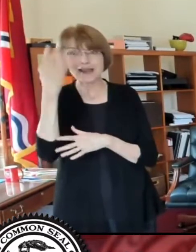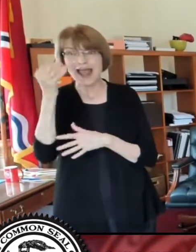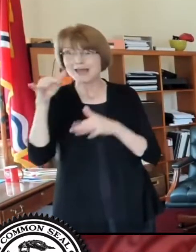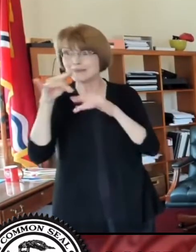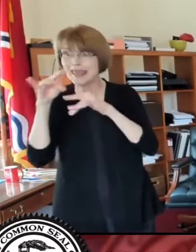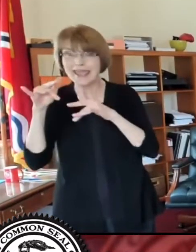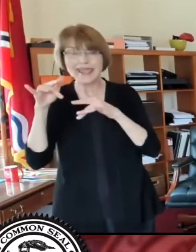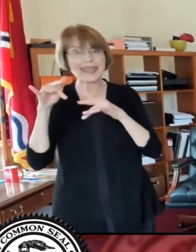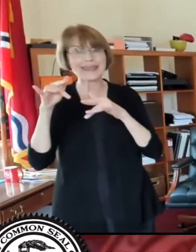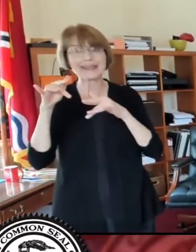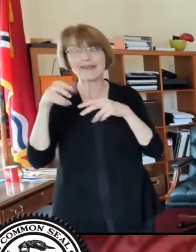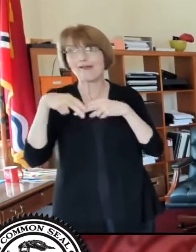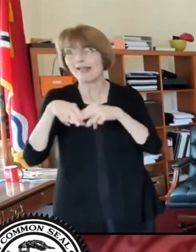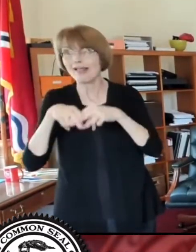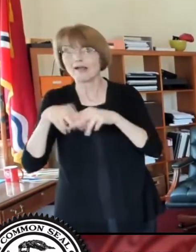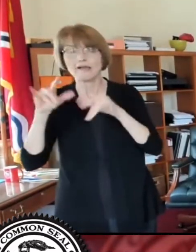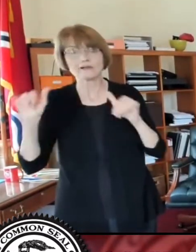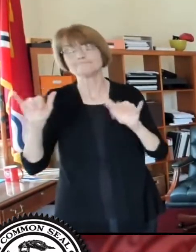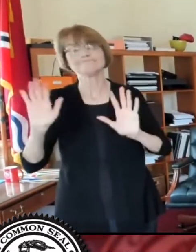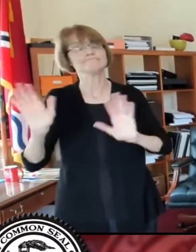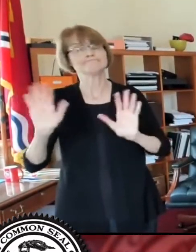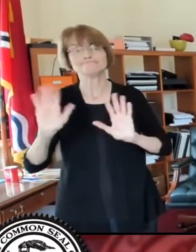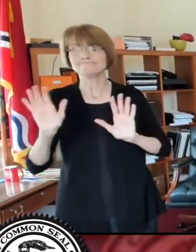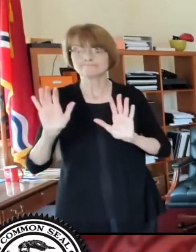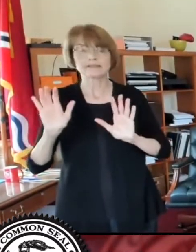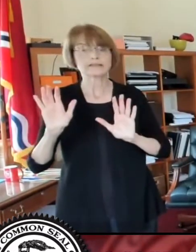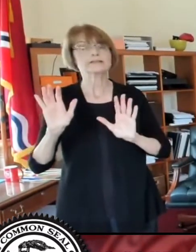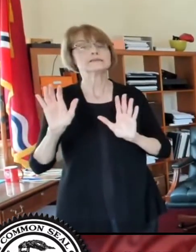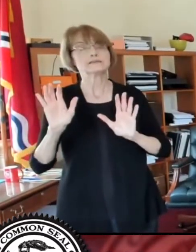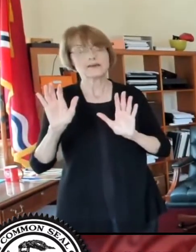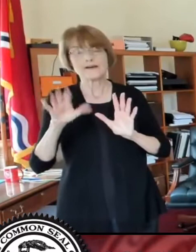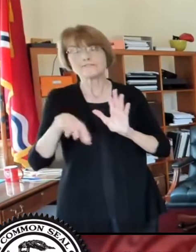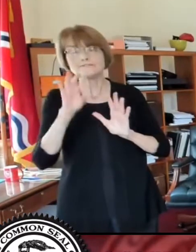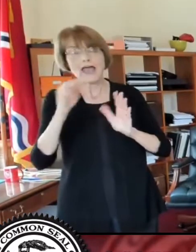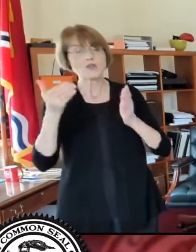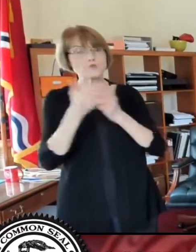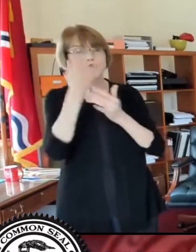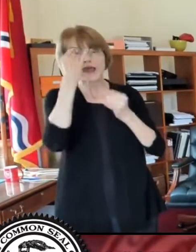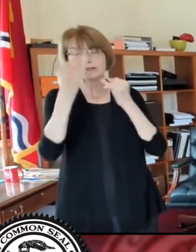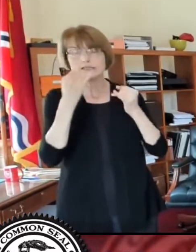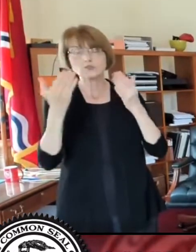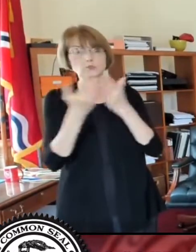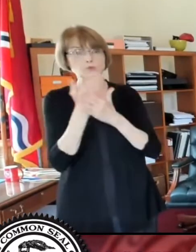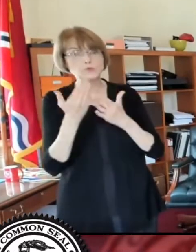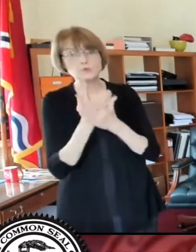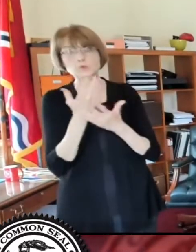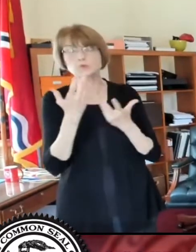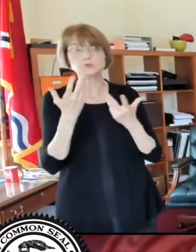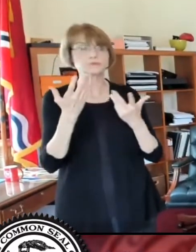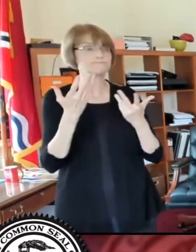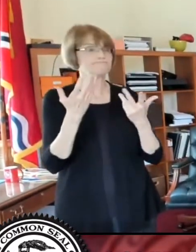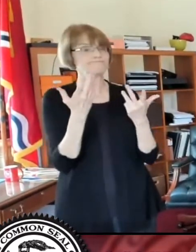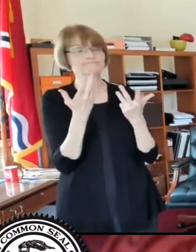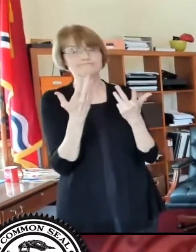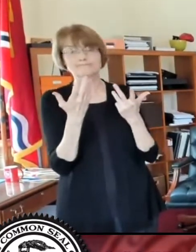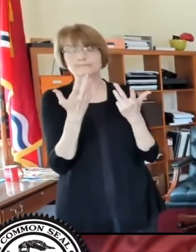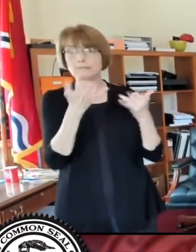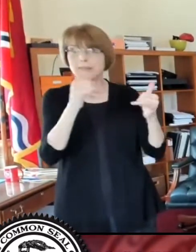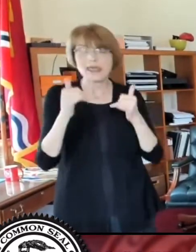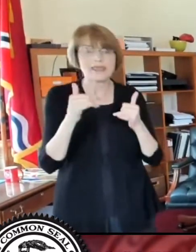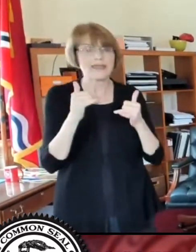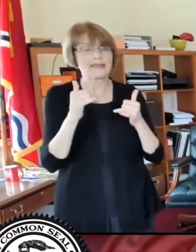on the equipment. But find another way to run those kids around, throwing the ball with them